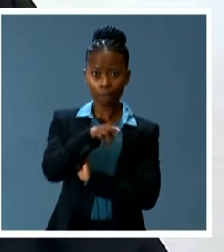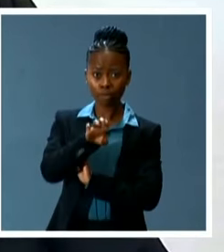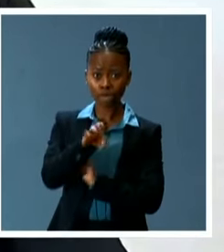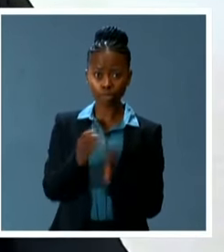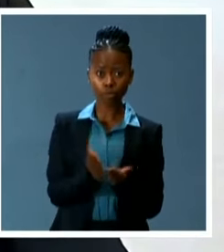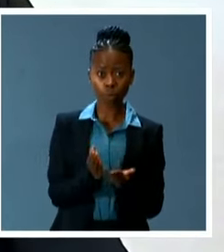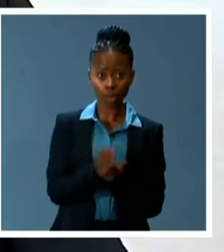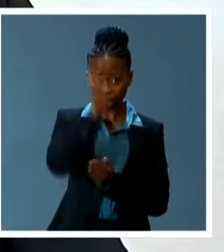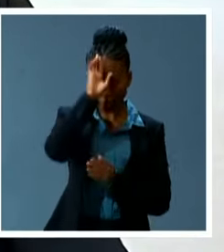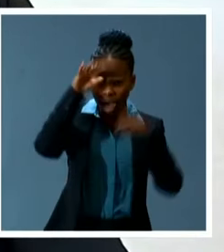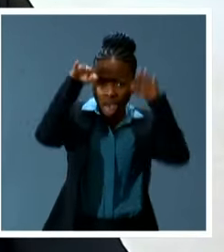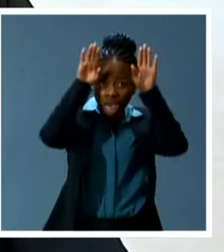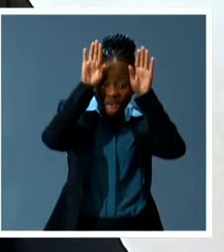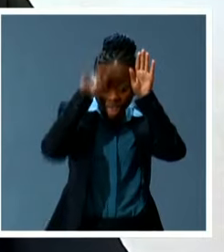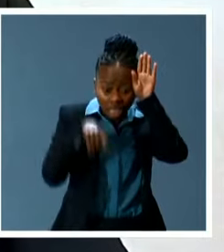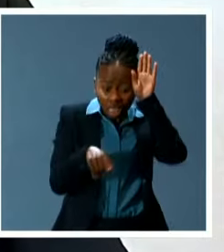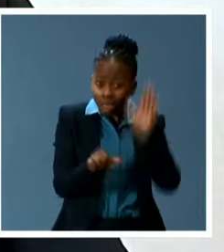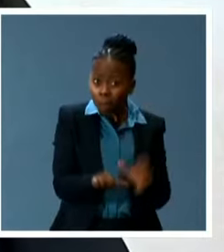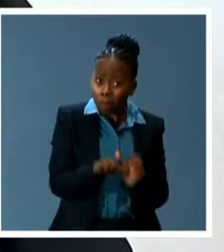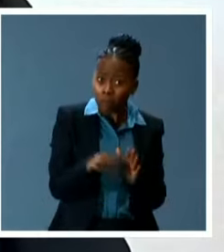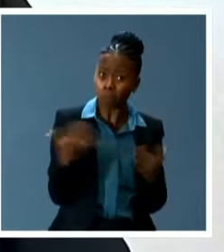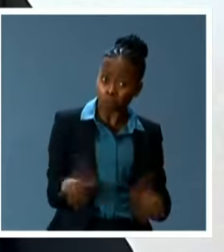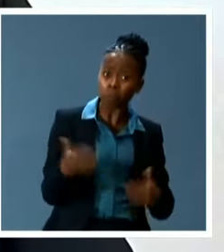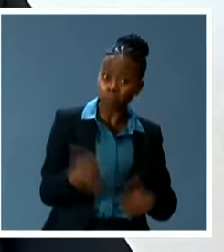the equalizer, of education as equalizer.